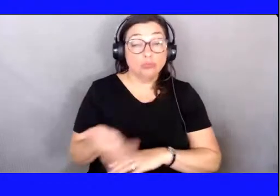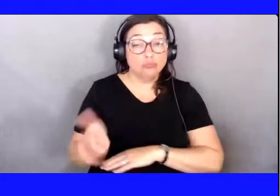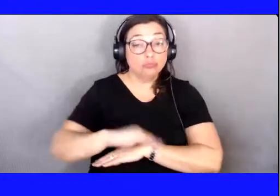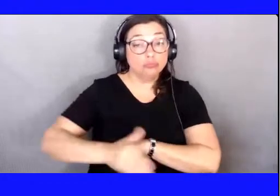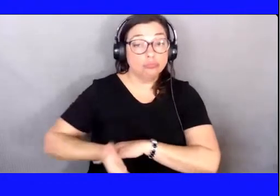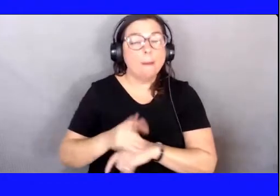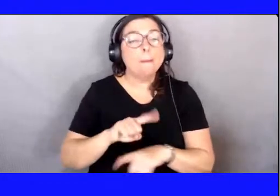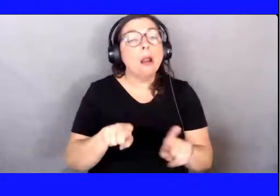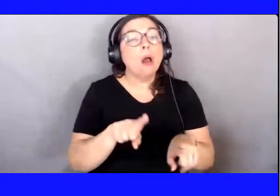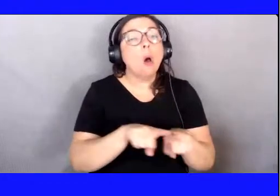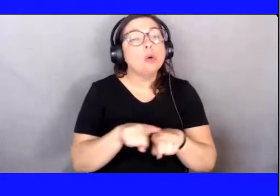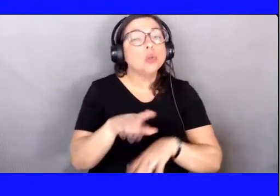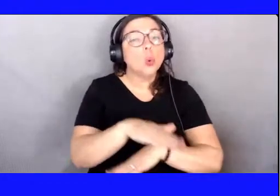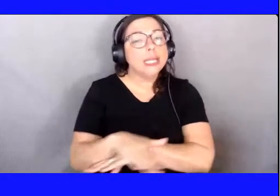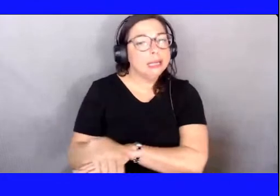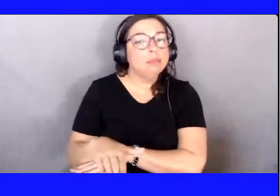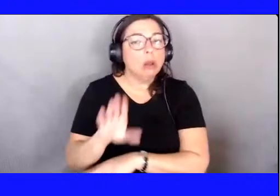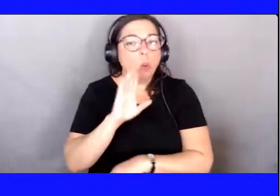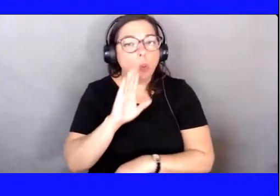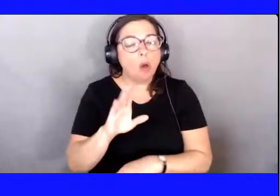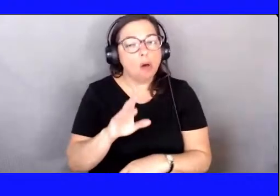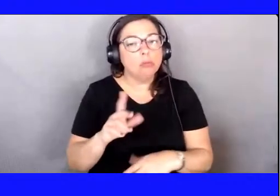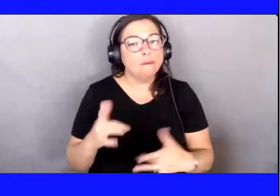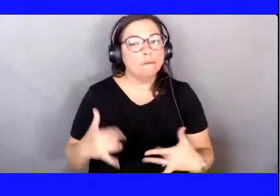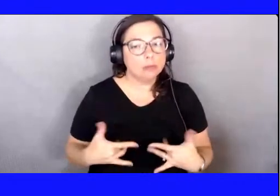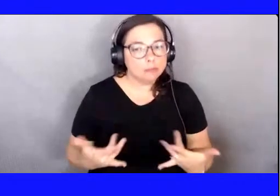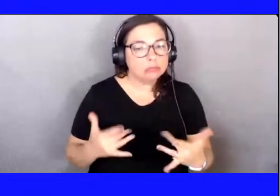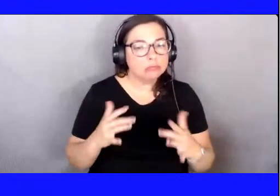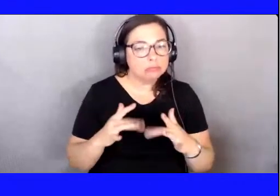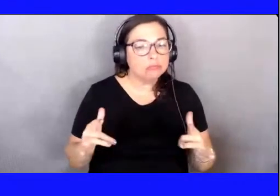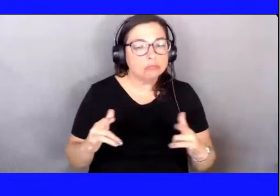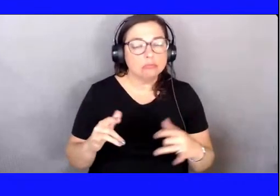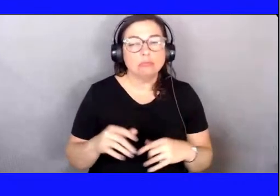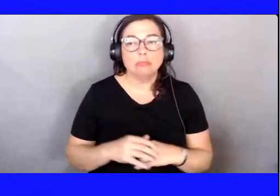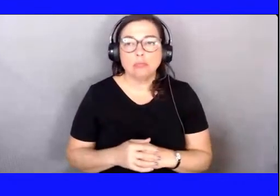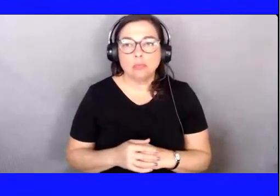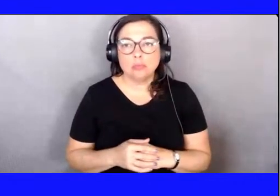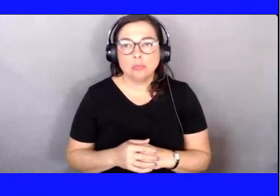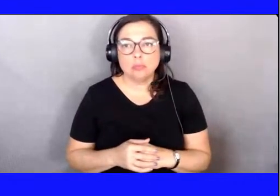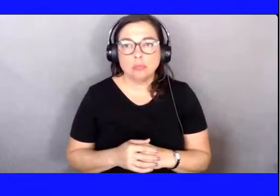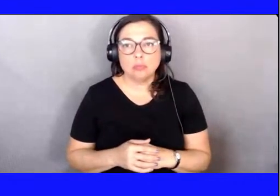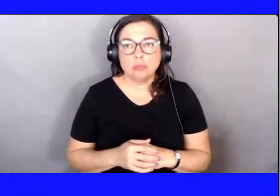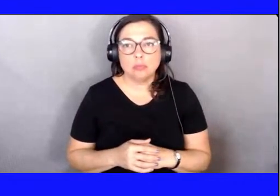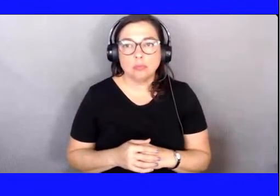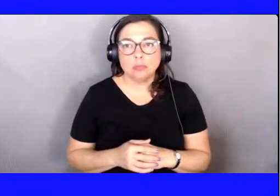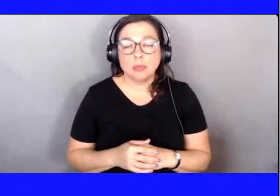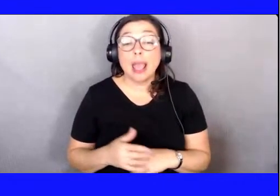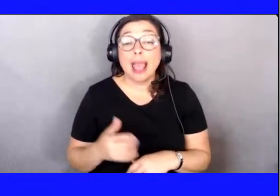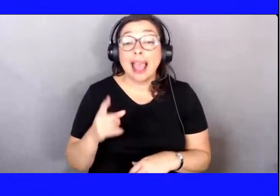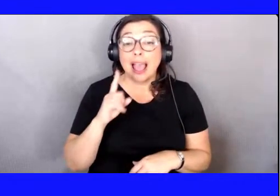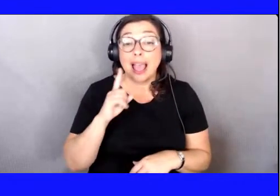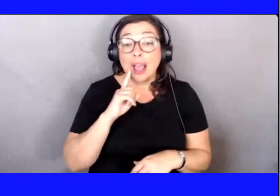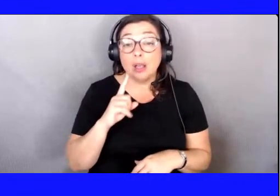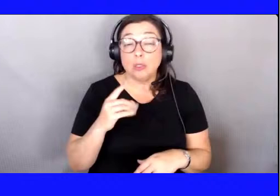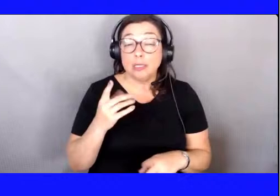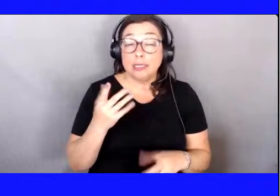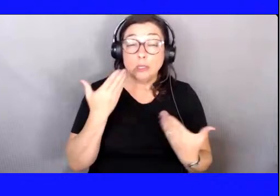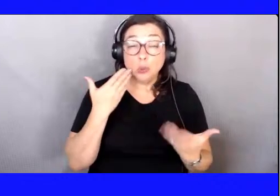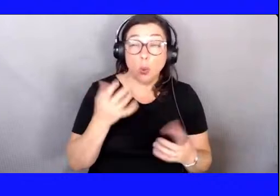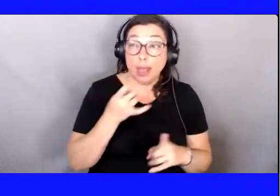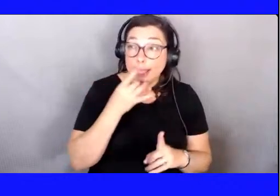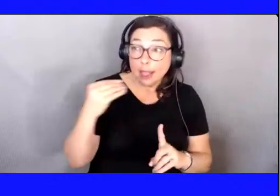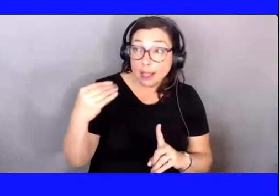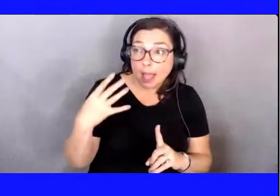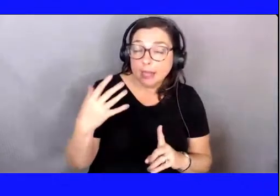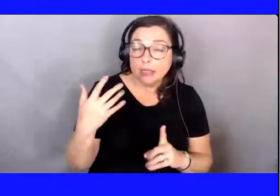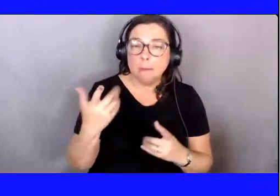programming. So, and obviously, incredibly, it's going to be heavily a long time on figuring out what the lighting should be to make this as dynamic